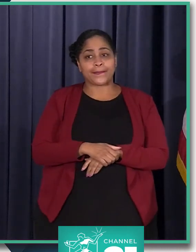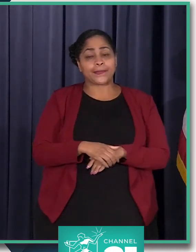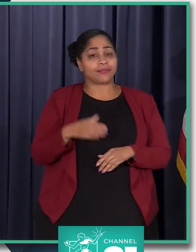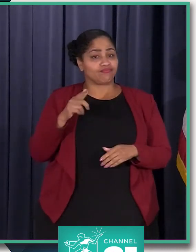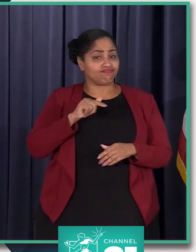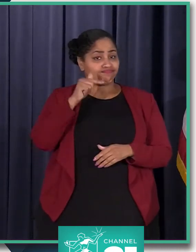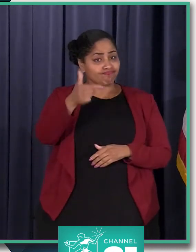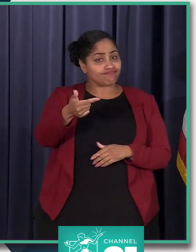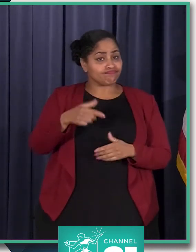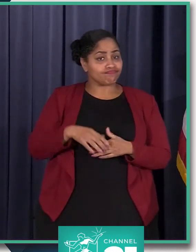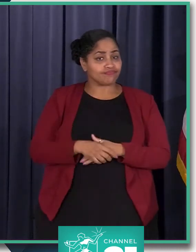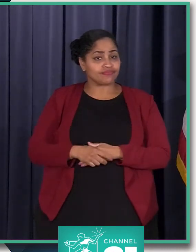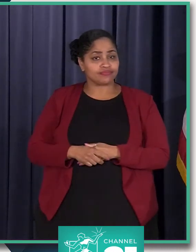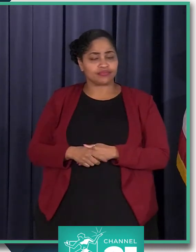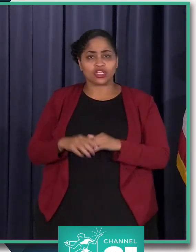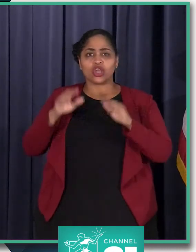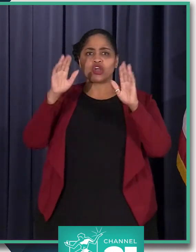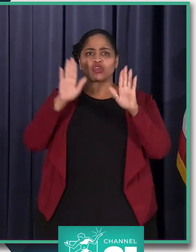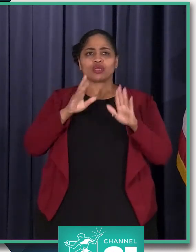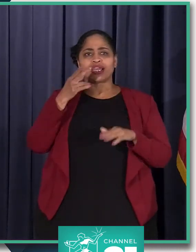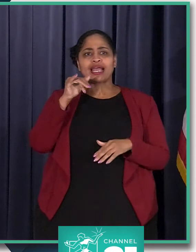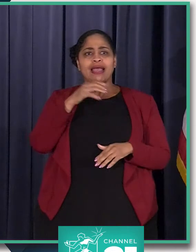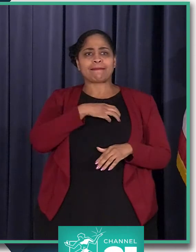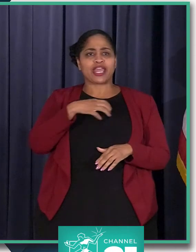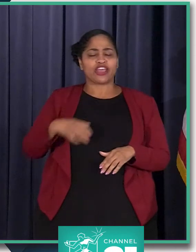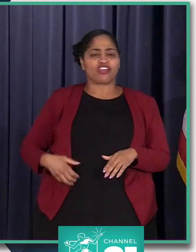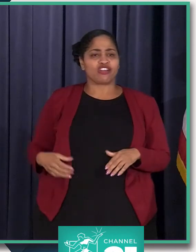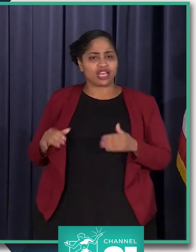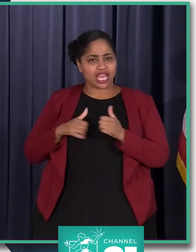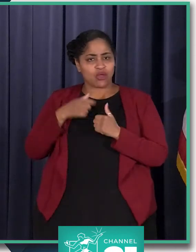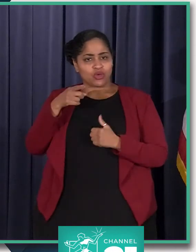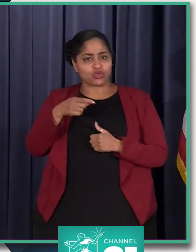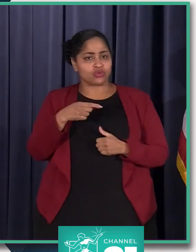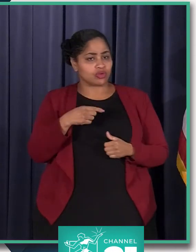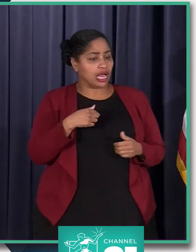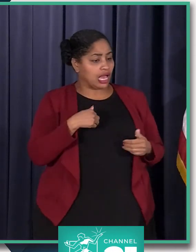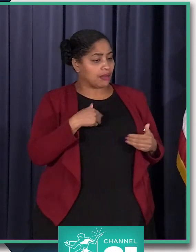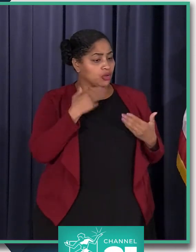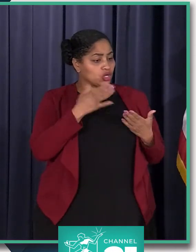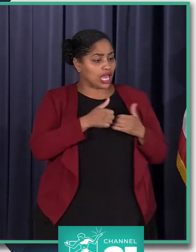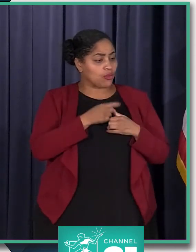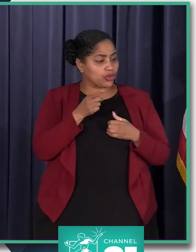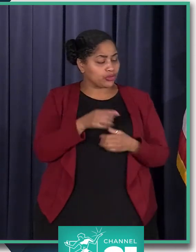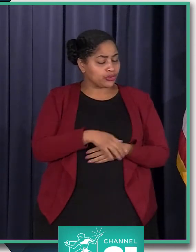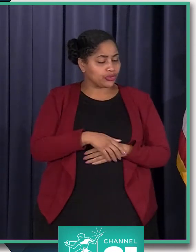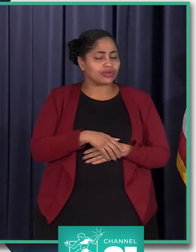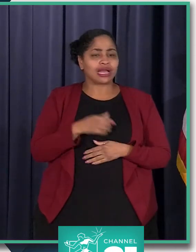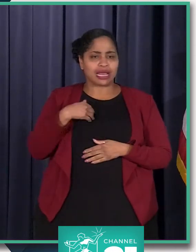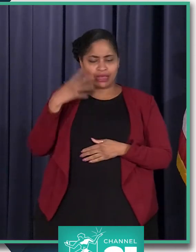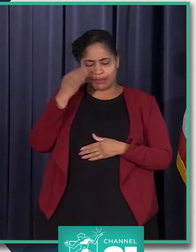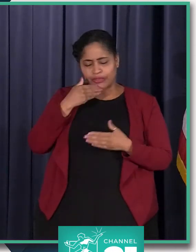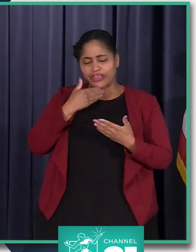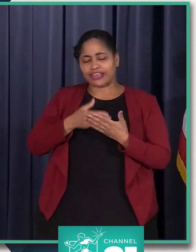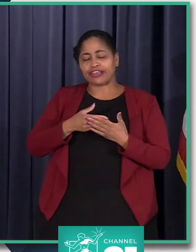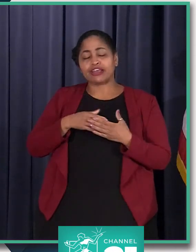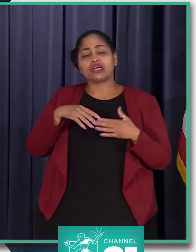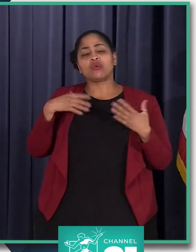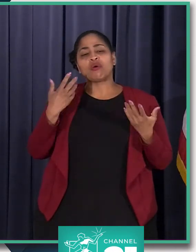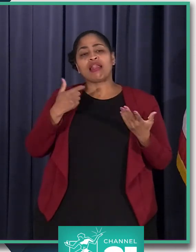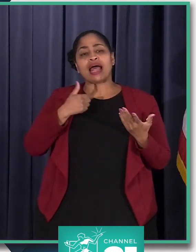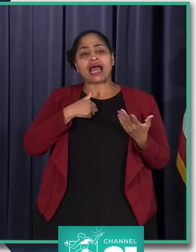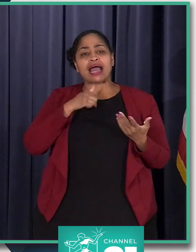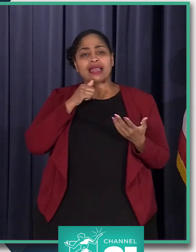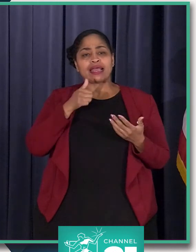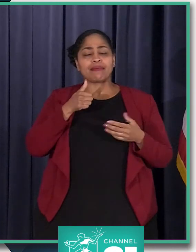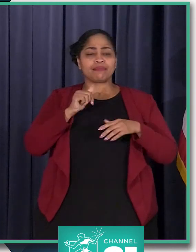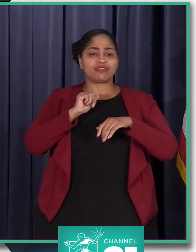are up. Oh, great. Hi, Mayor Duggan. How are you? I'm good. How are you this evening? I'm doing pretty good. Well, I am the